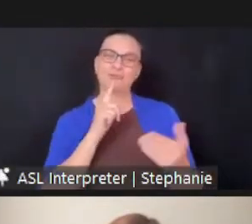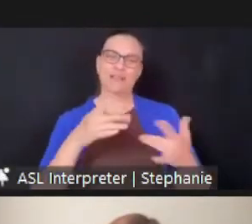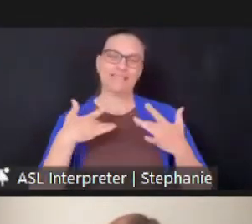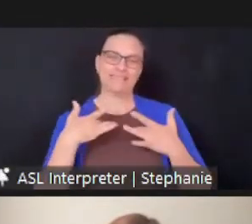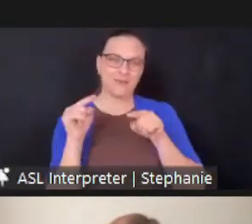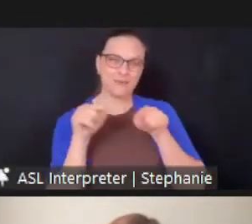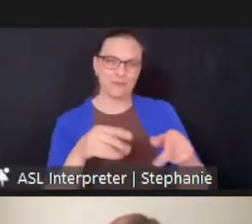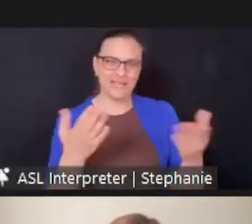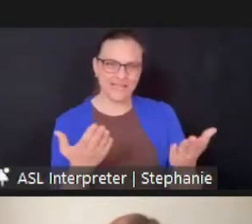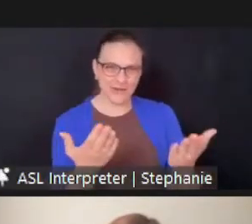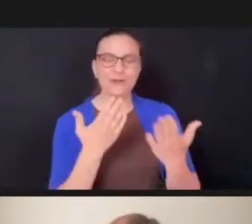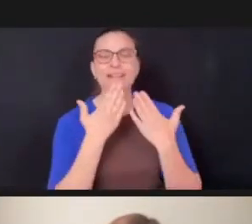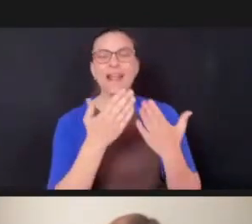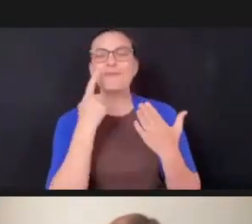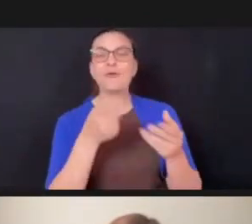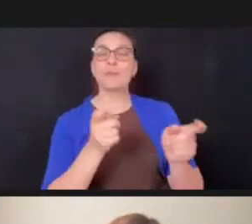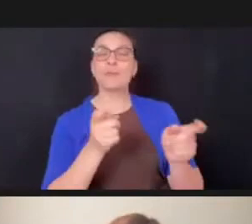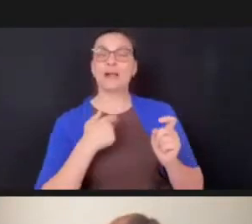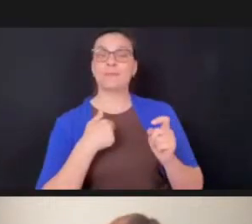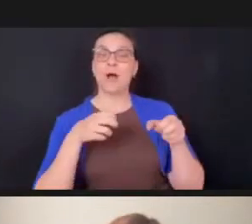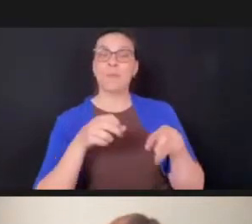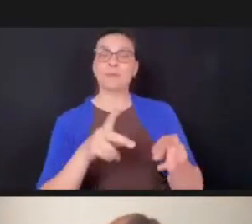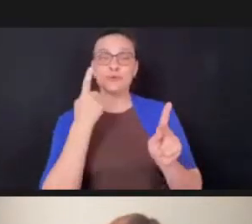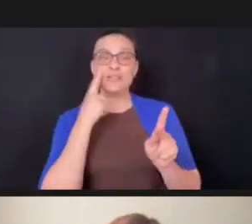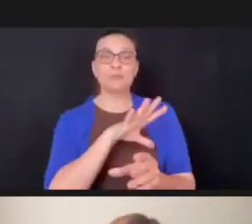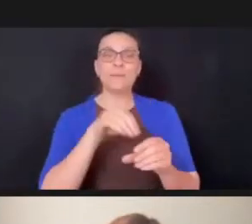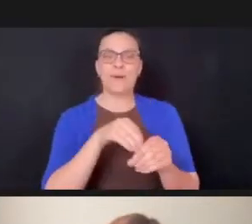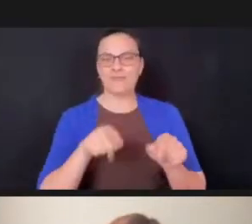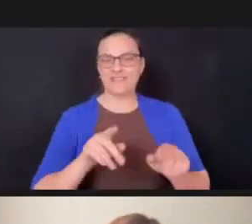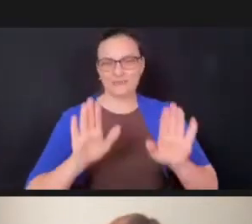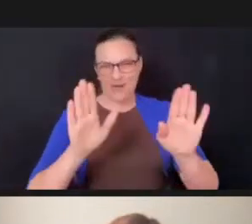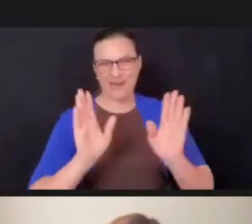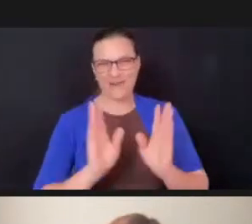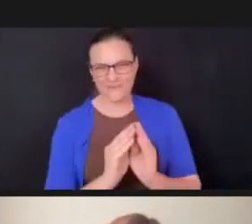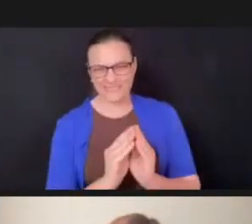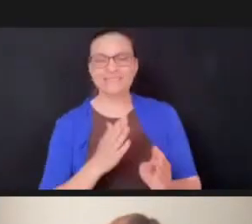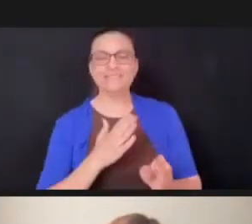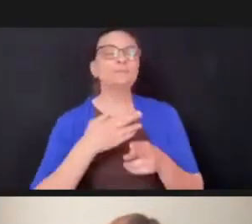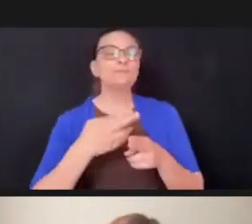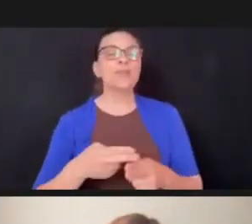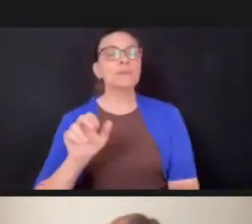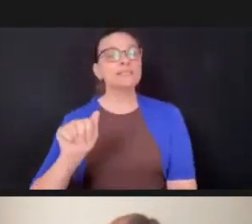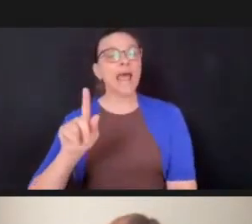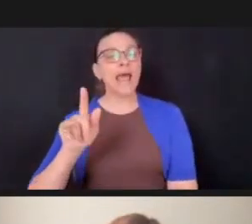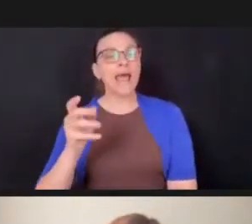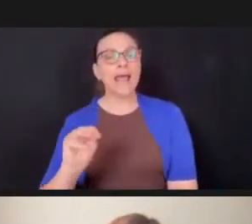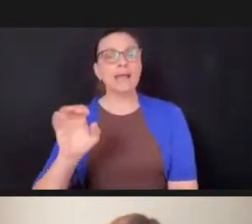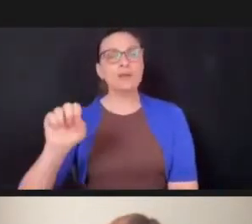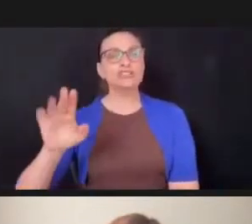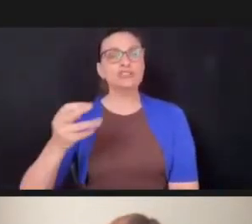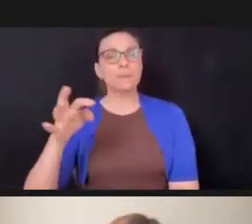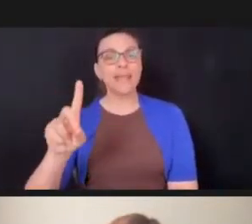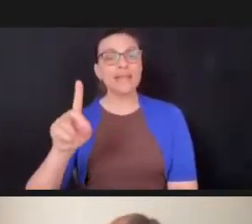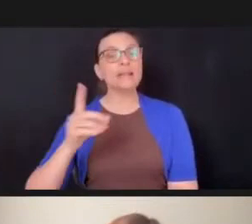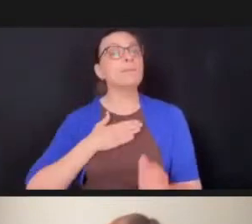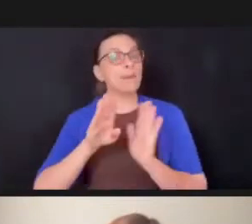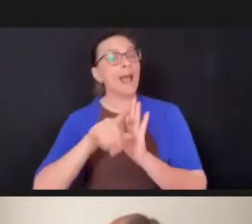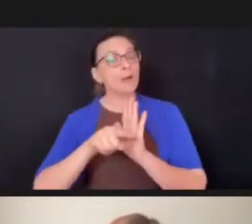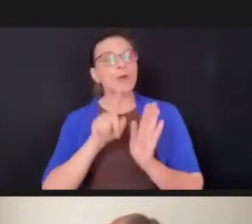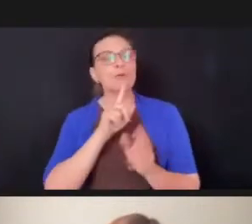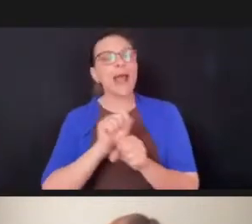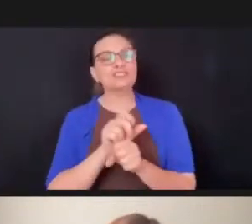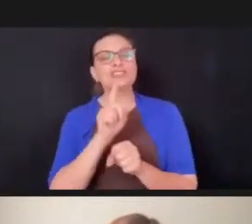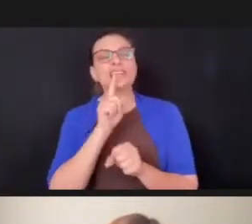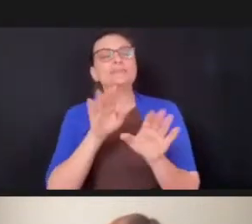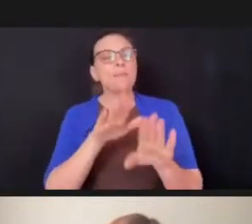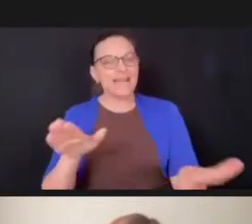to be a part of this, great conference. So my name is Adam Schmidt. My background is actually in pediatric neuropsychology. I do